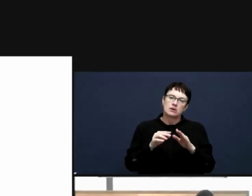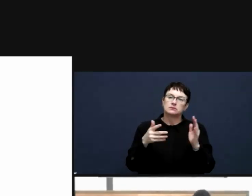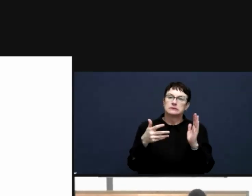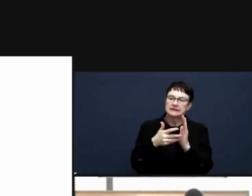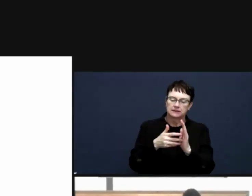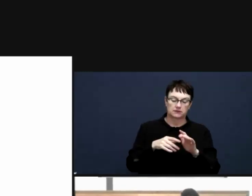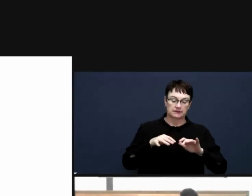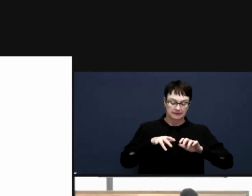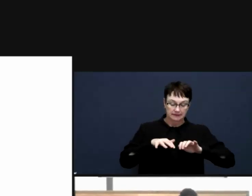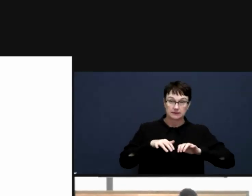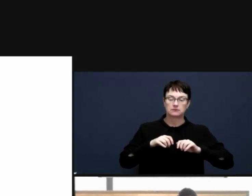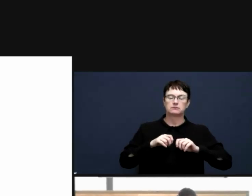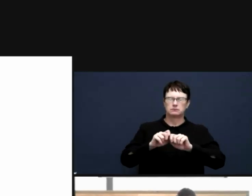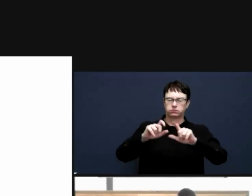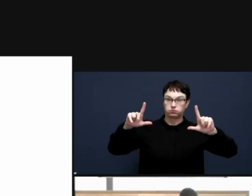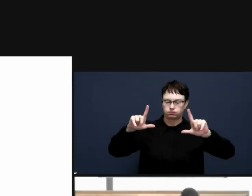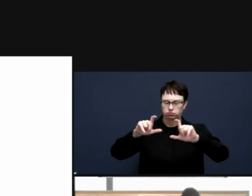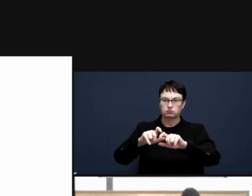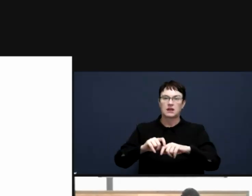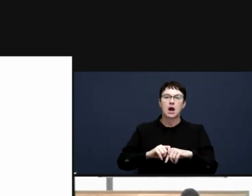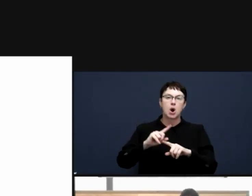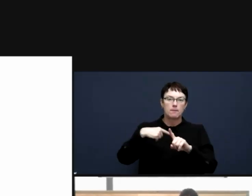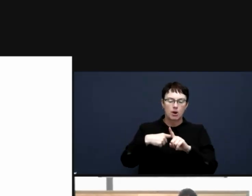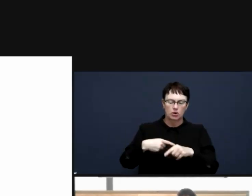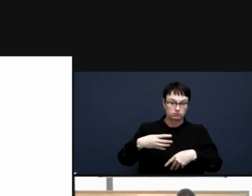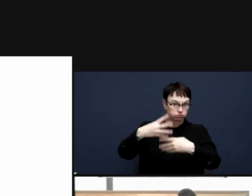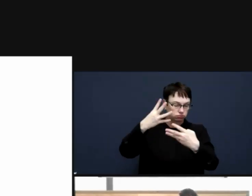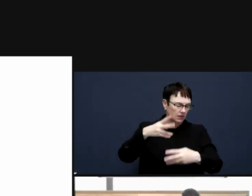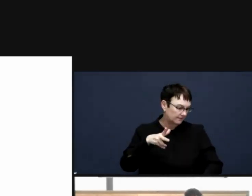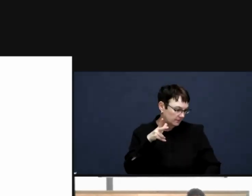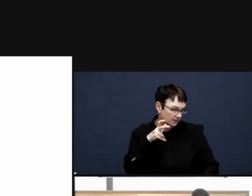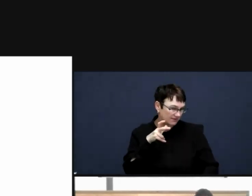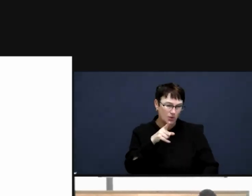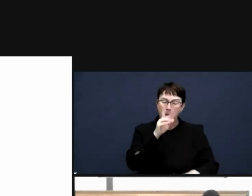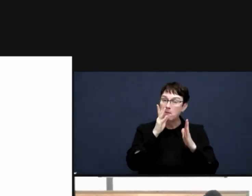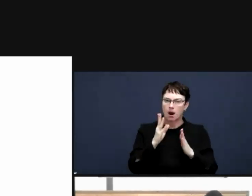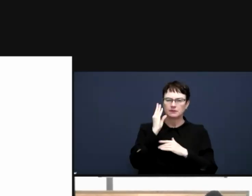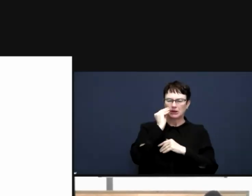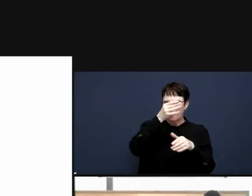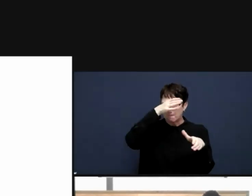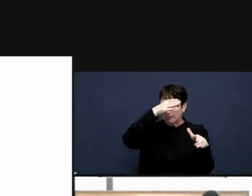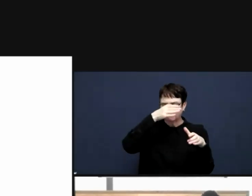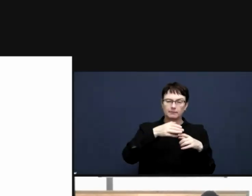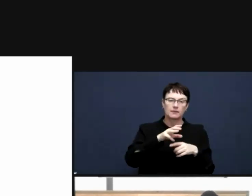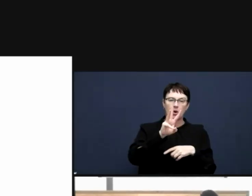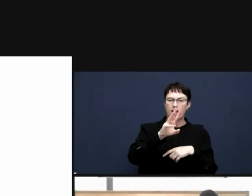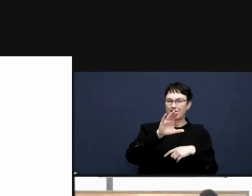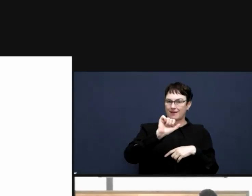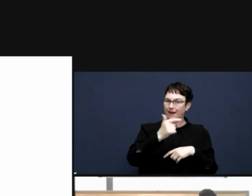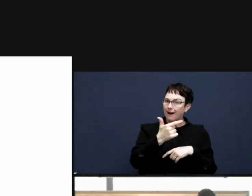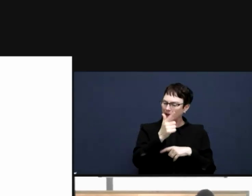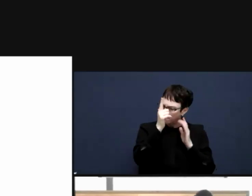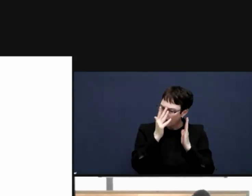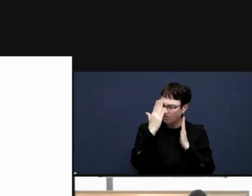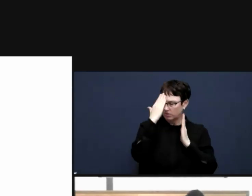reader. And you need to have experience with like WCAG, but also with assistive technologies to be able to find the broad